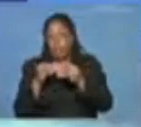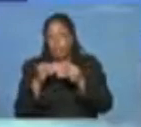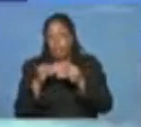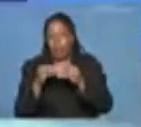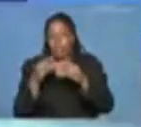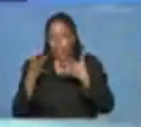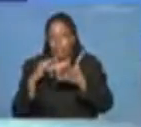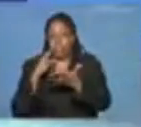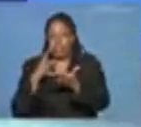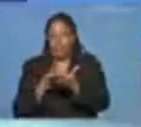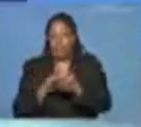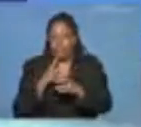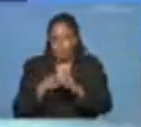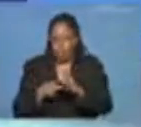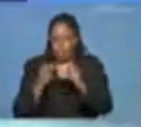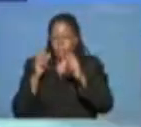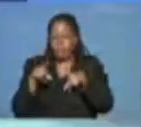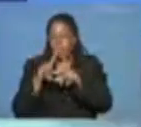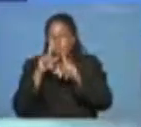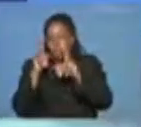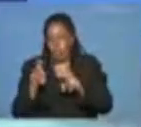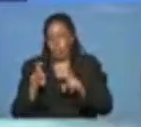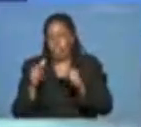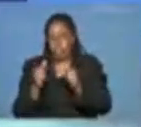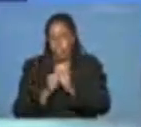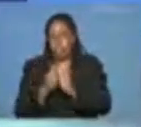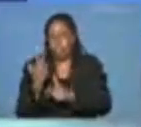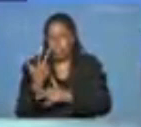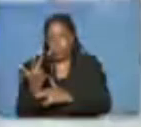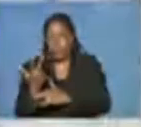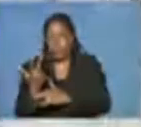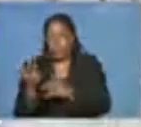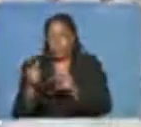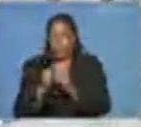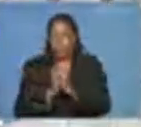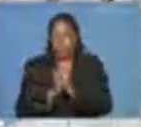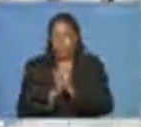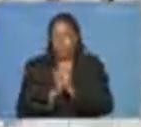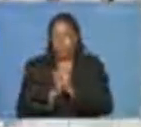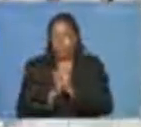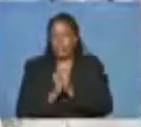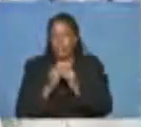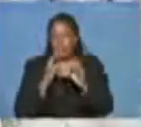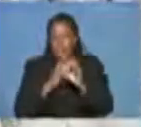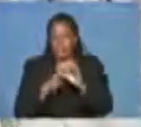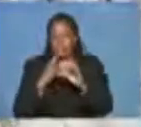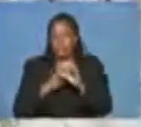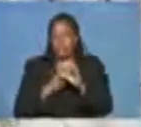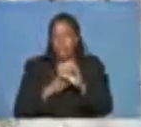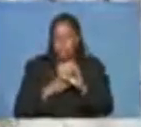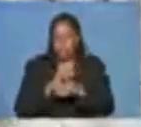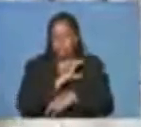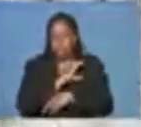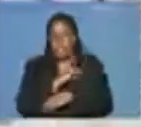confirmed a number of people are being questioned in relation to these incidents. Police confirming a 17-year-old is one of